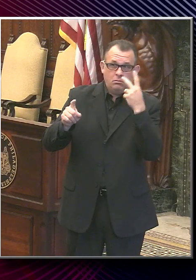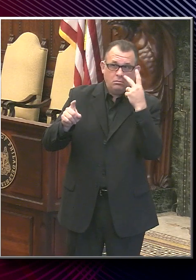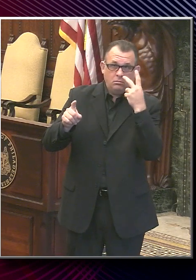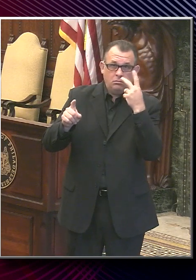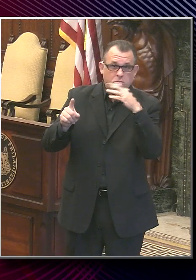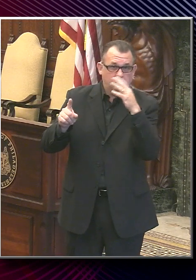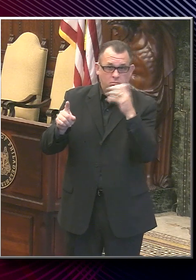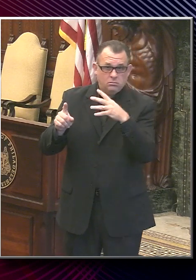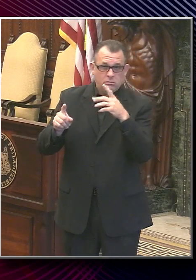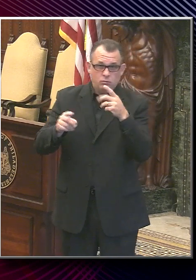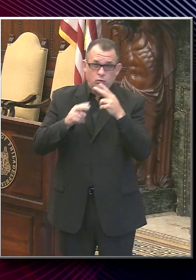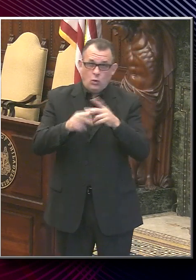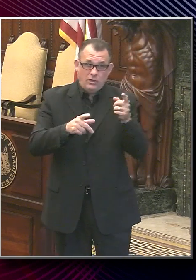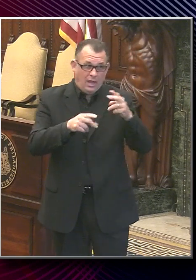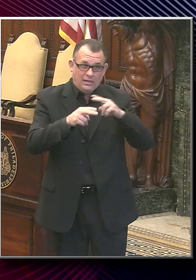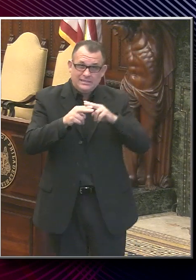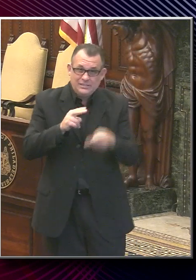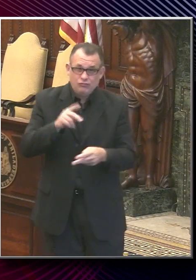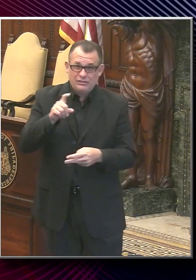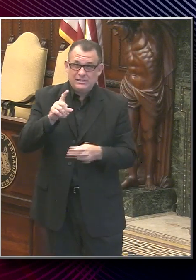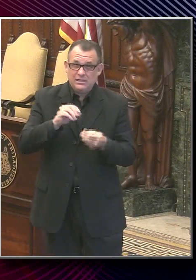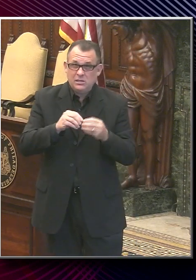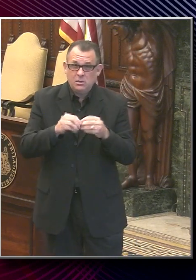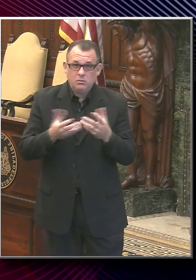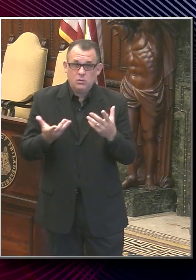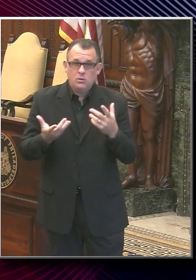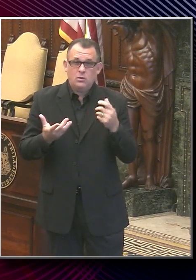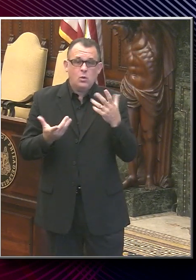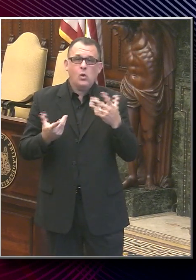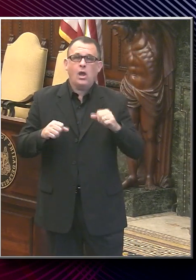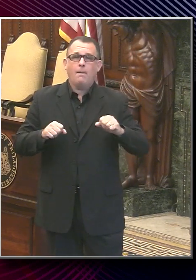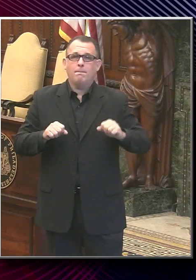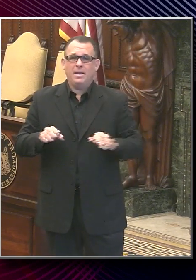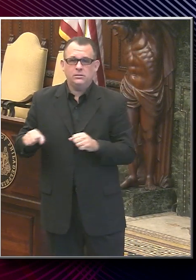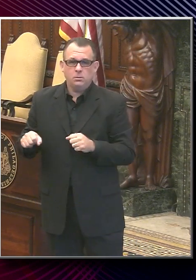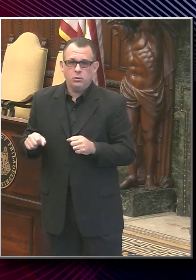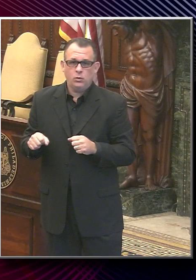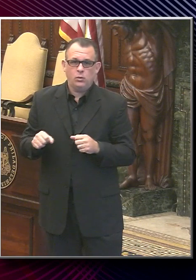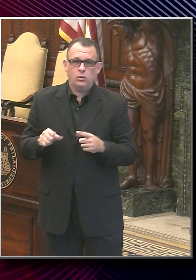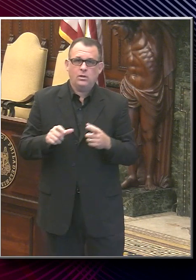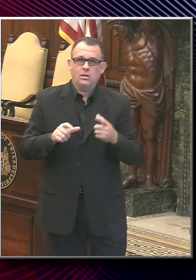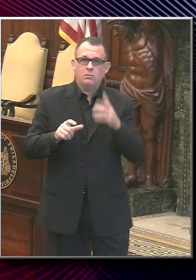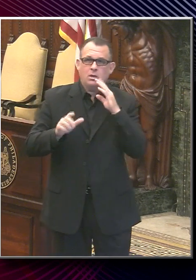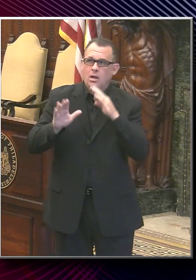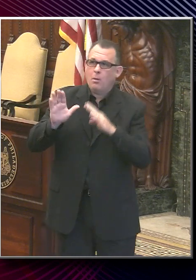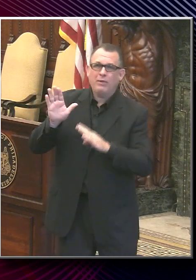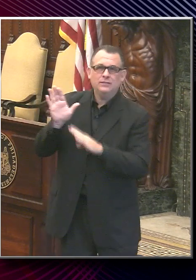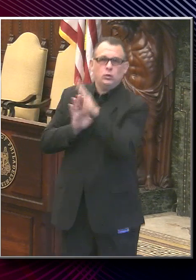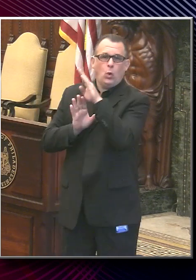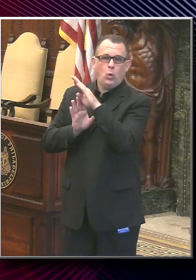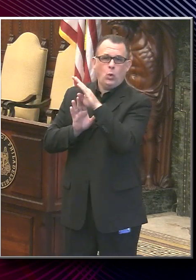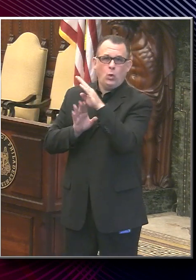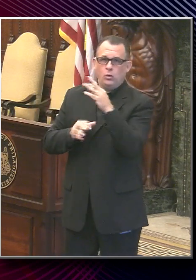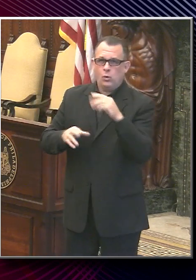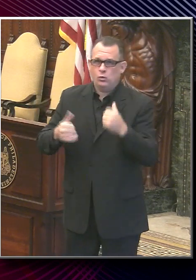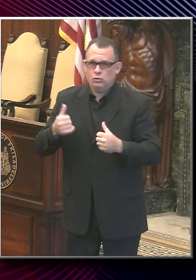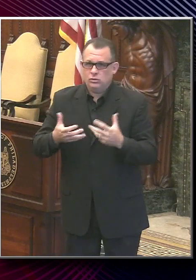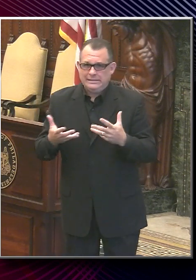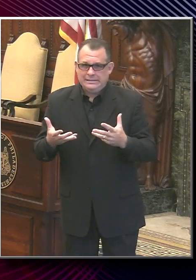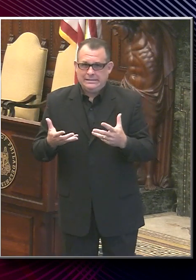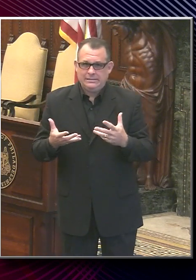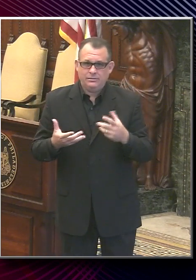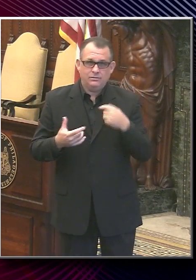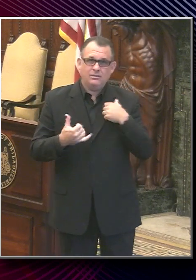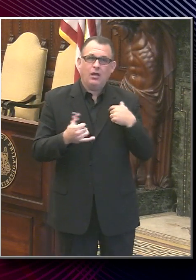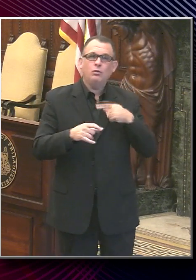call this a decreasing cases rather than a potential plateauing of cases? I would say it's a decrease. The average